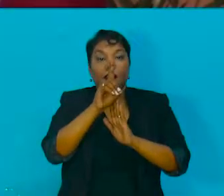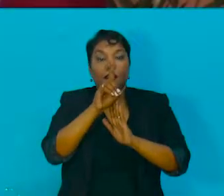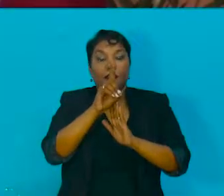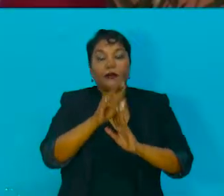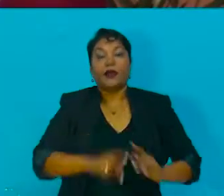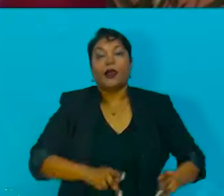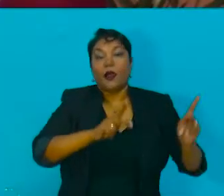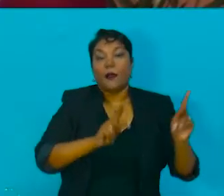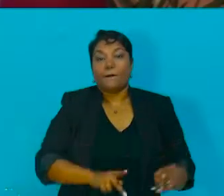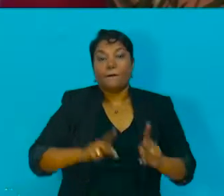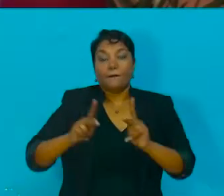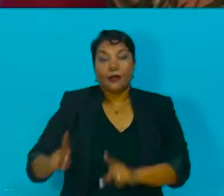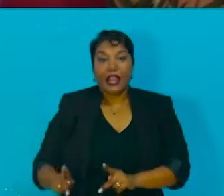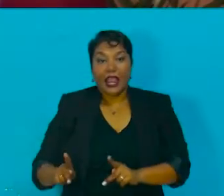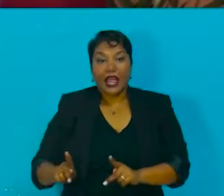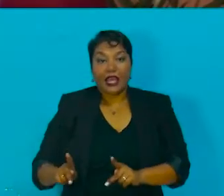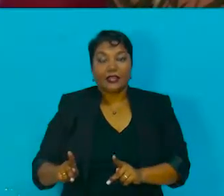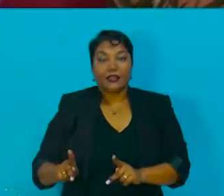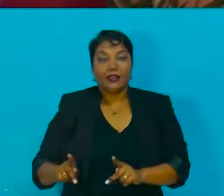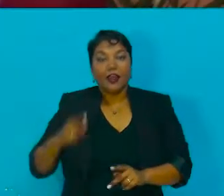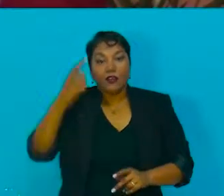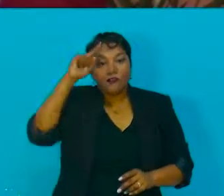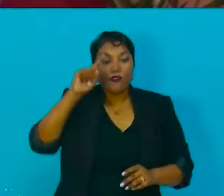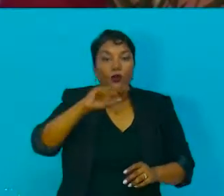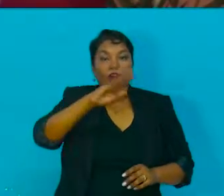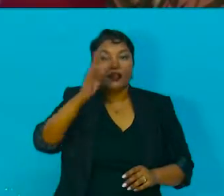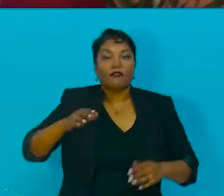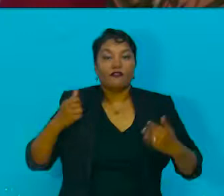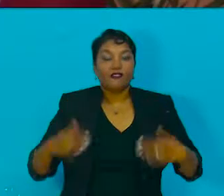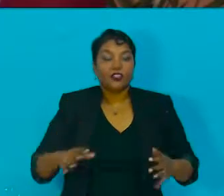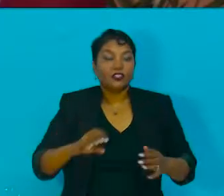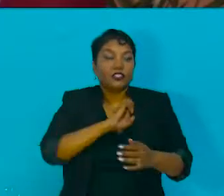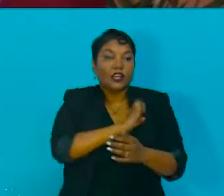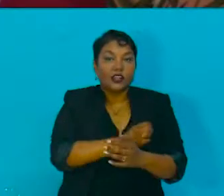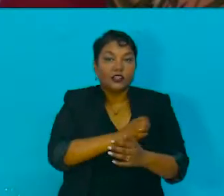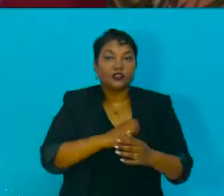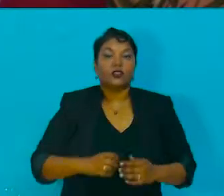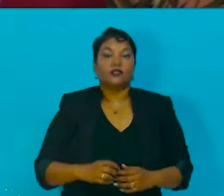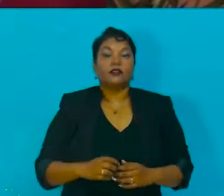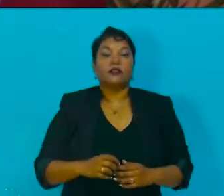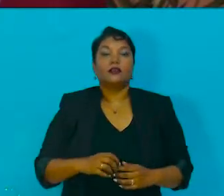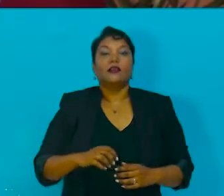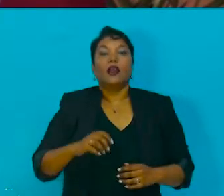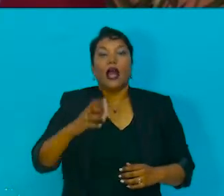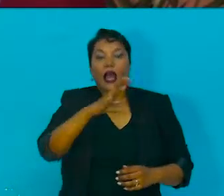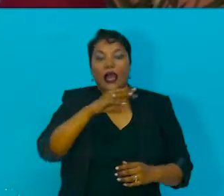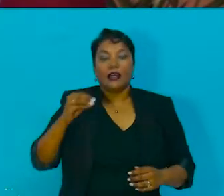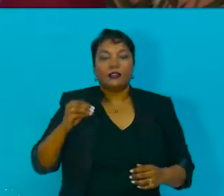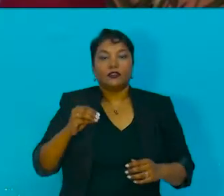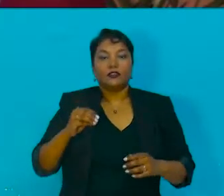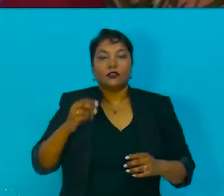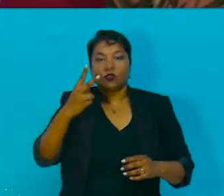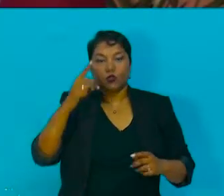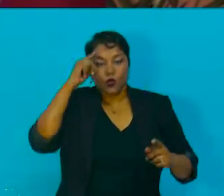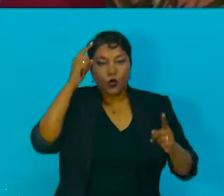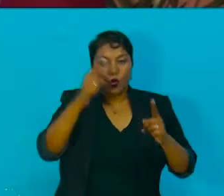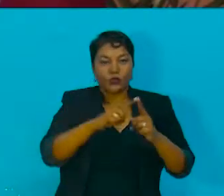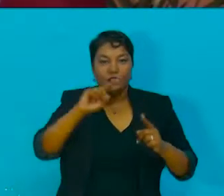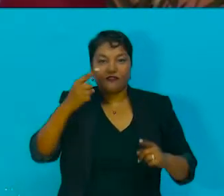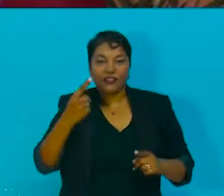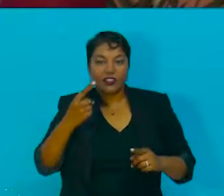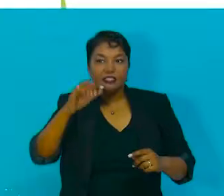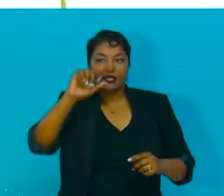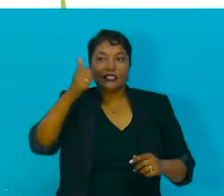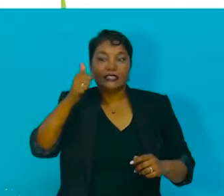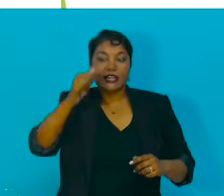facility to develop a roadmap to achieve the 2 major targets. That is the 10% renewable